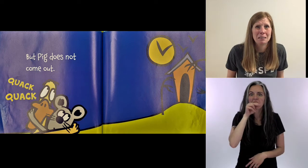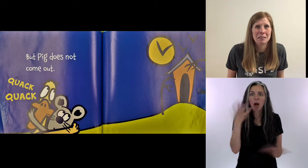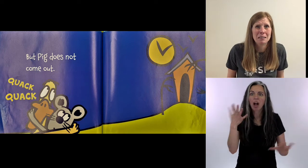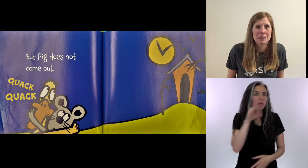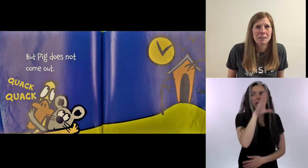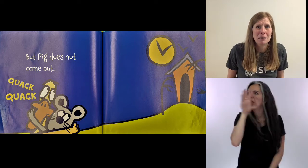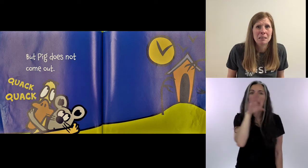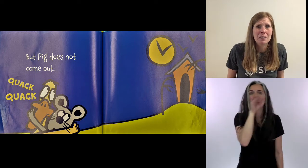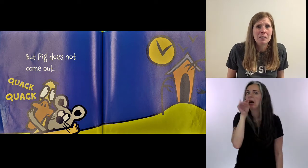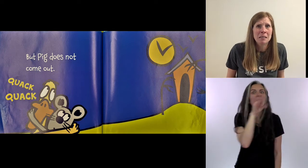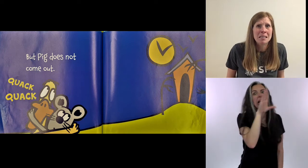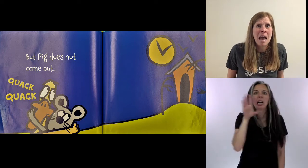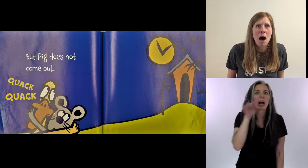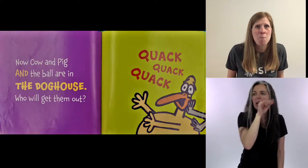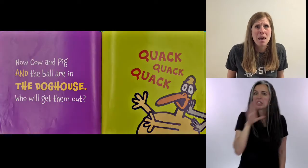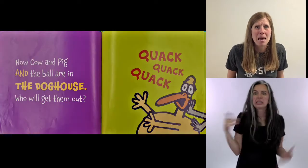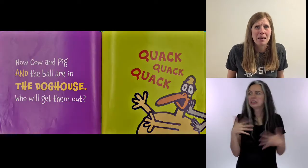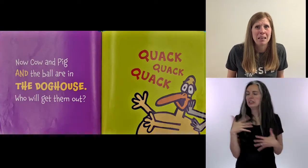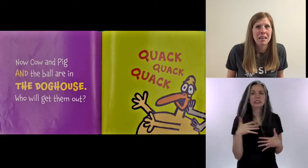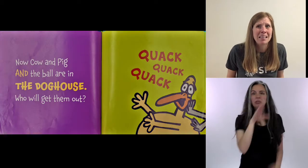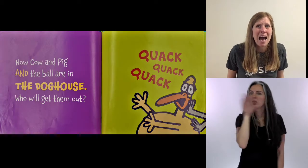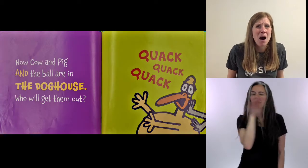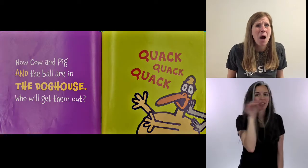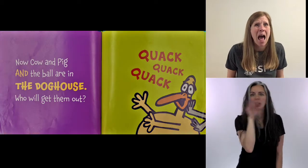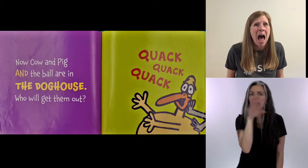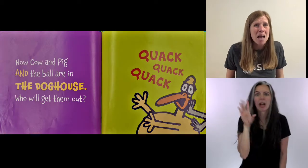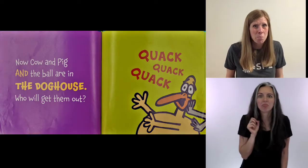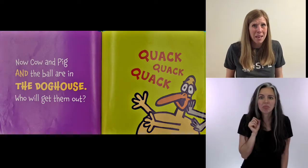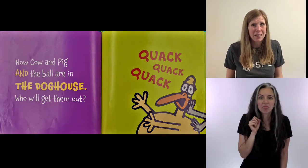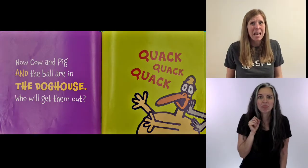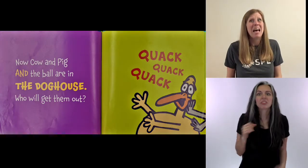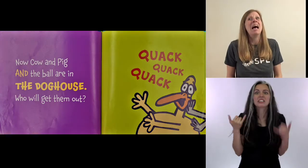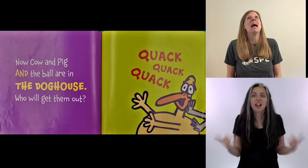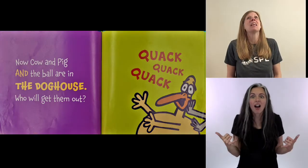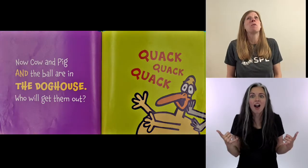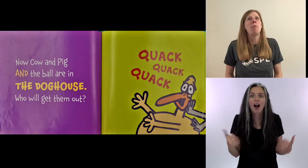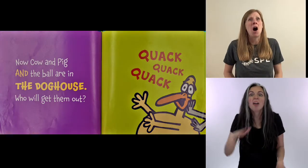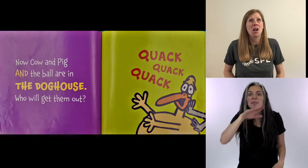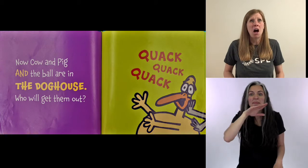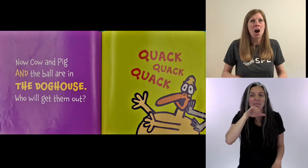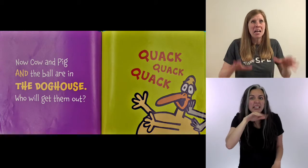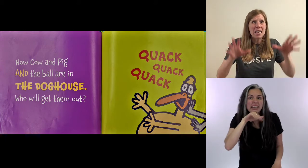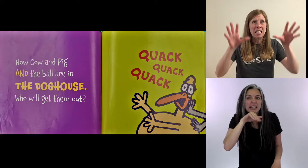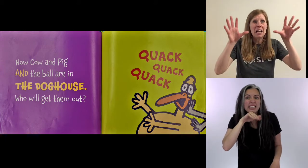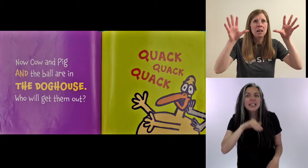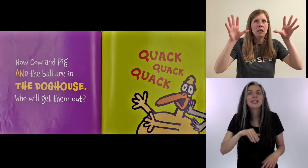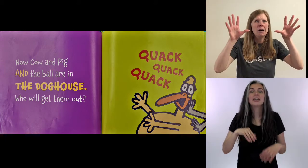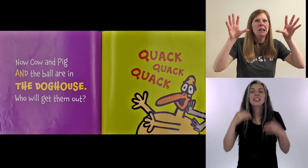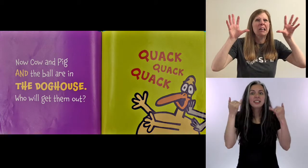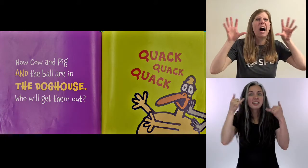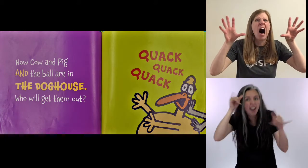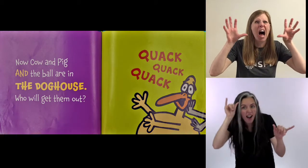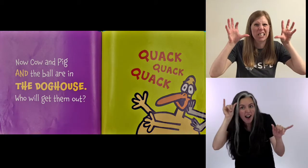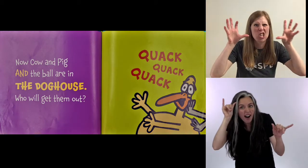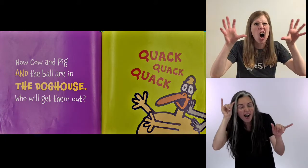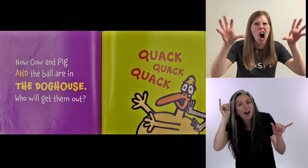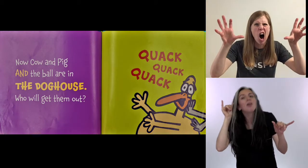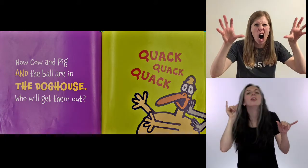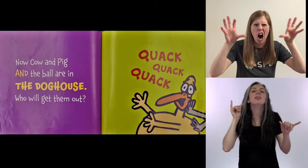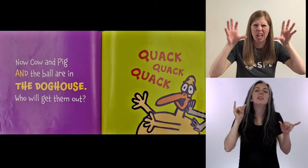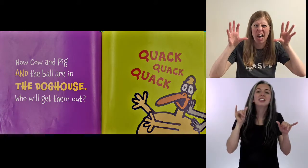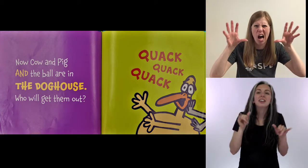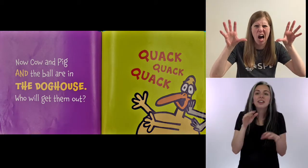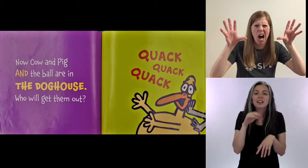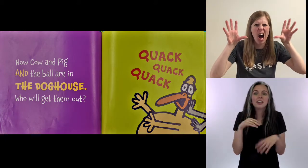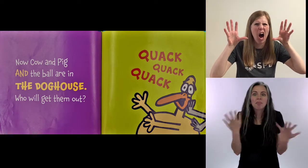afraid. Now Cow and Pig and the ball are in the